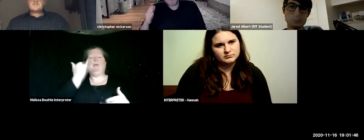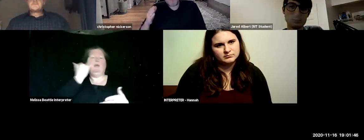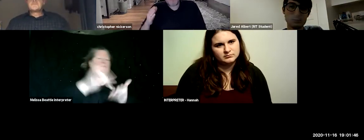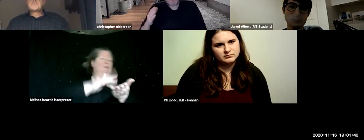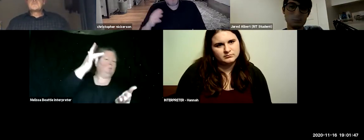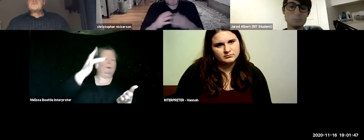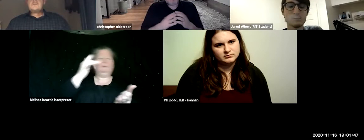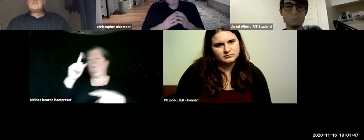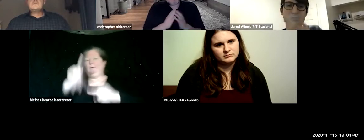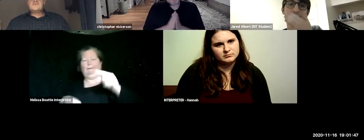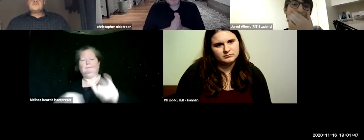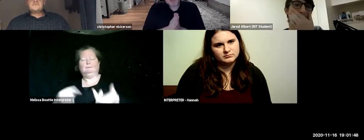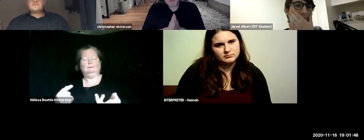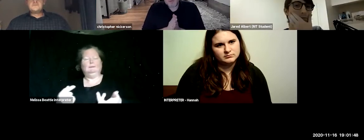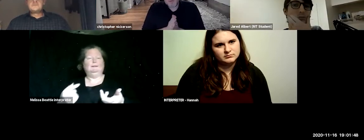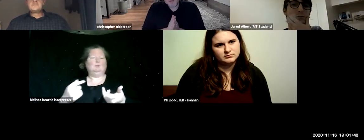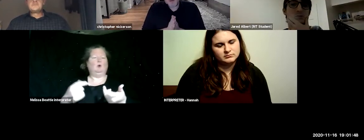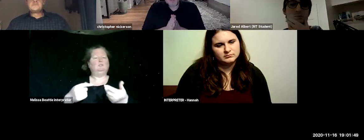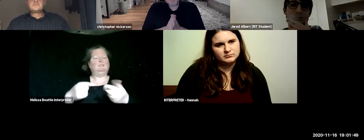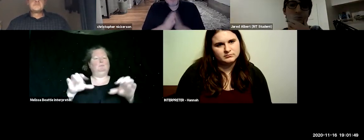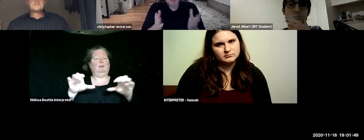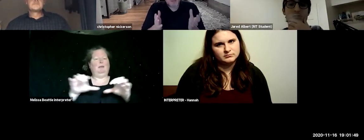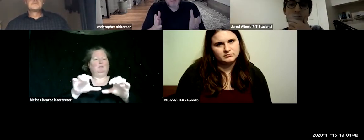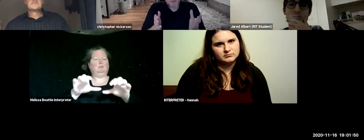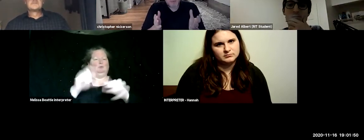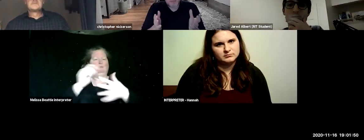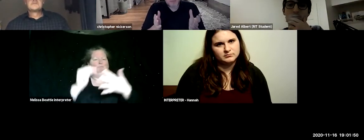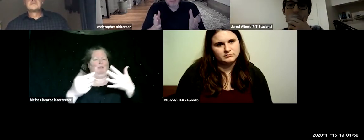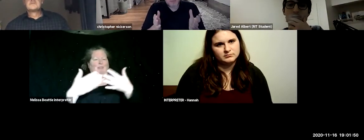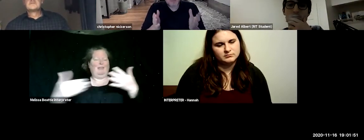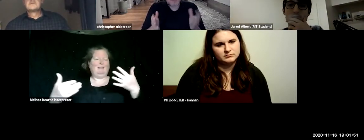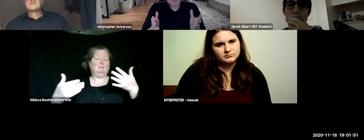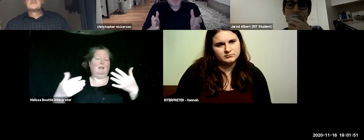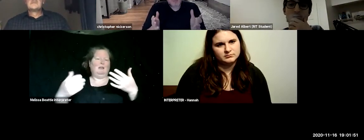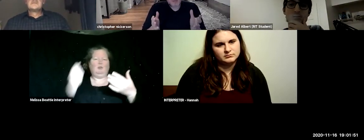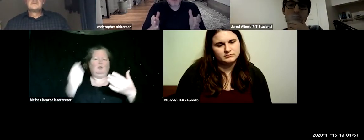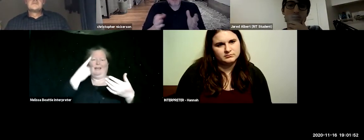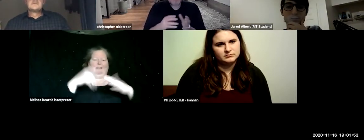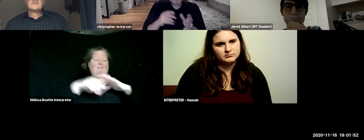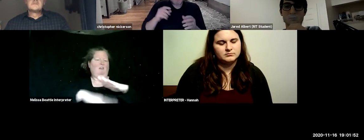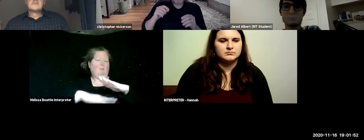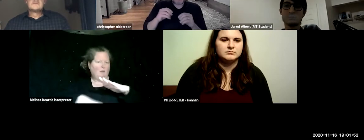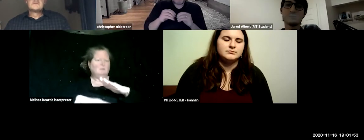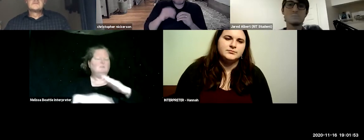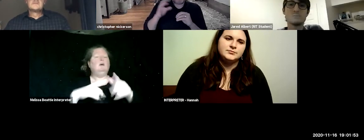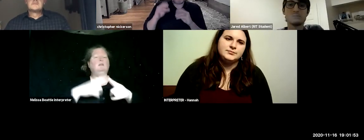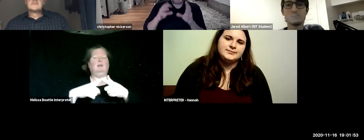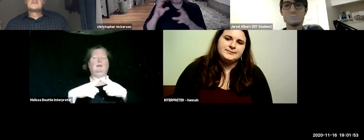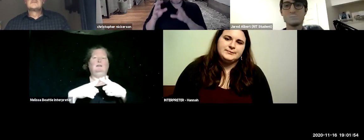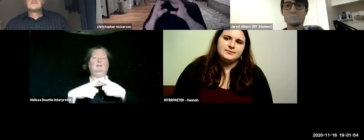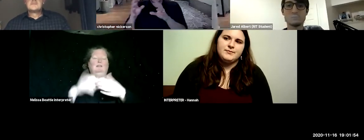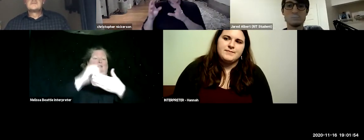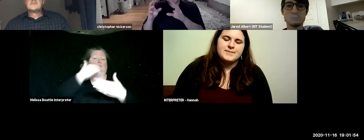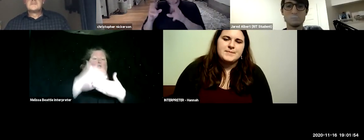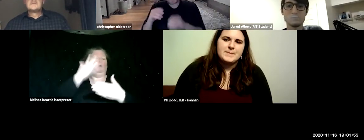base level of those things of being able to understand kind of the mechanics and fundamentals starts to be good, because now you're kind of building